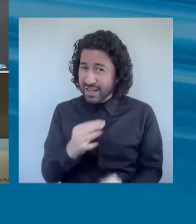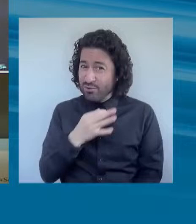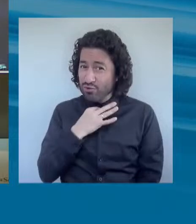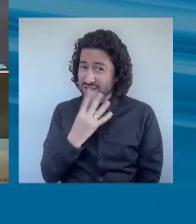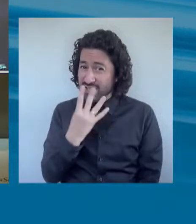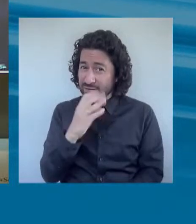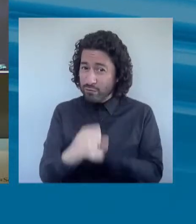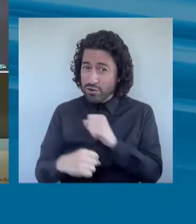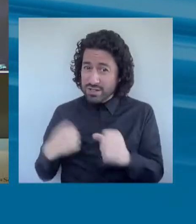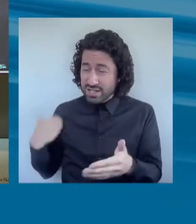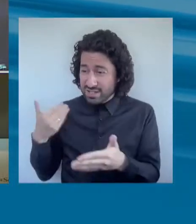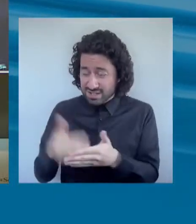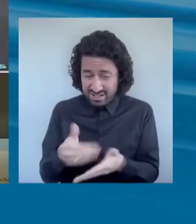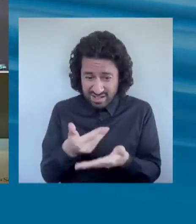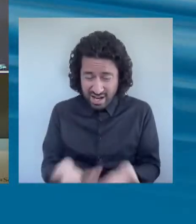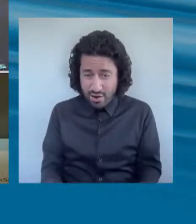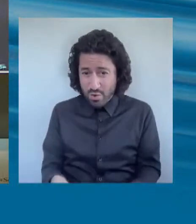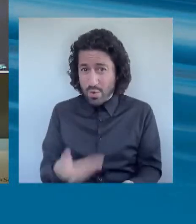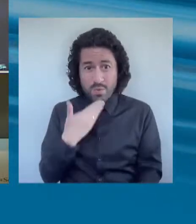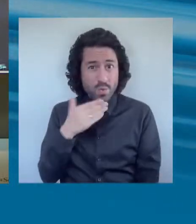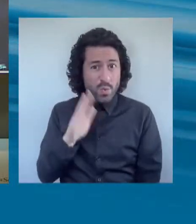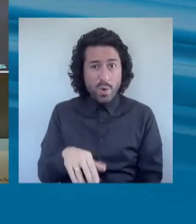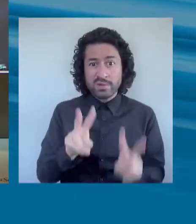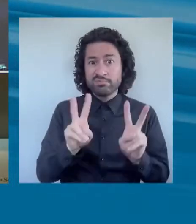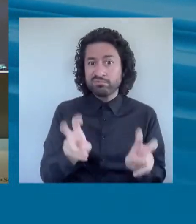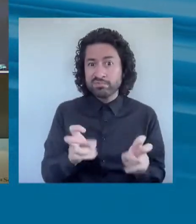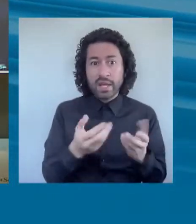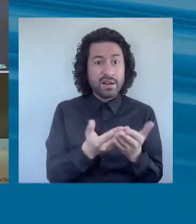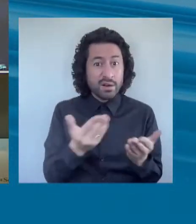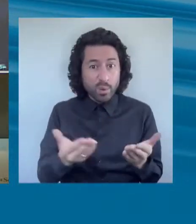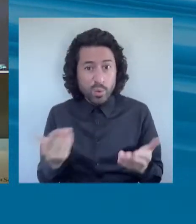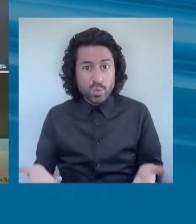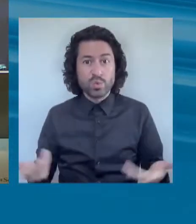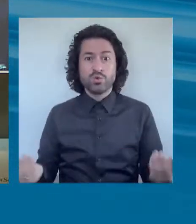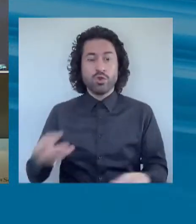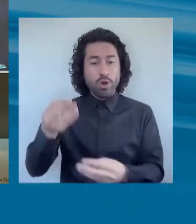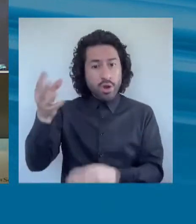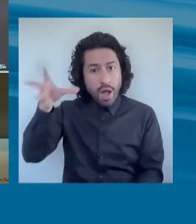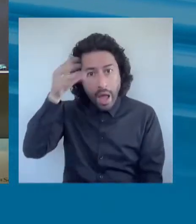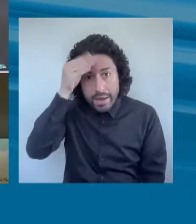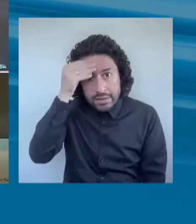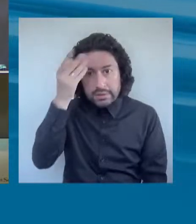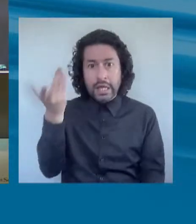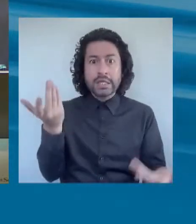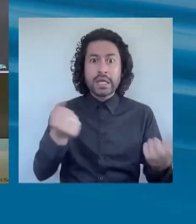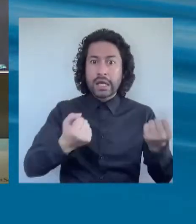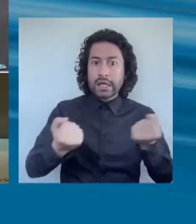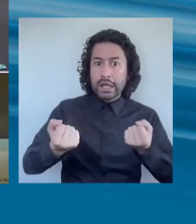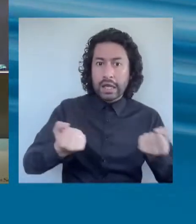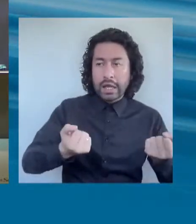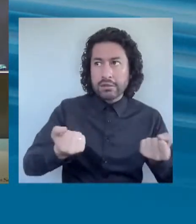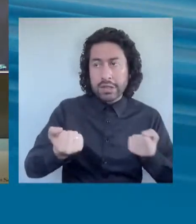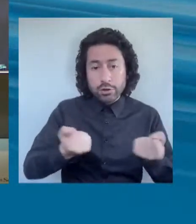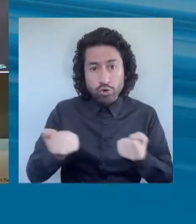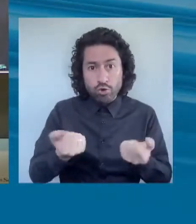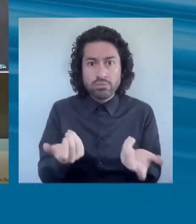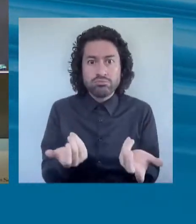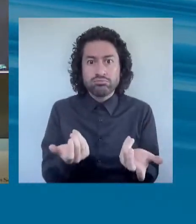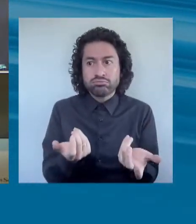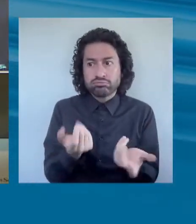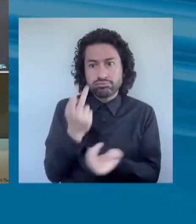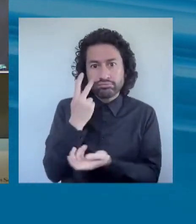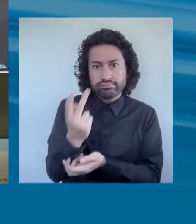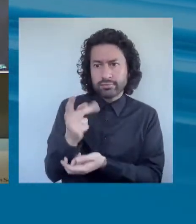education crisis in the last 40 years in terms of resources, learnings, and management. Recognize there is a